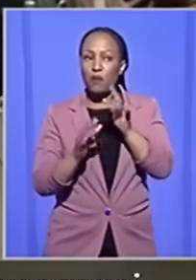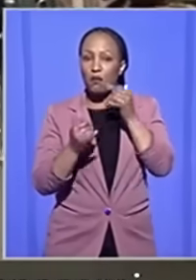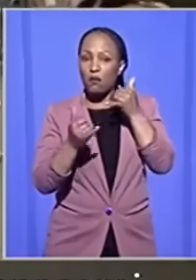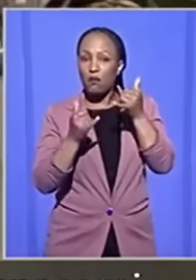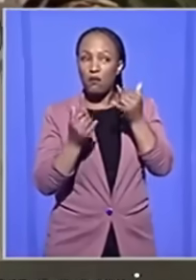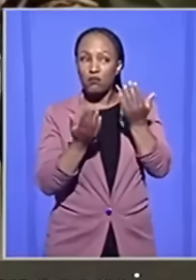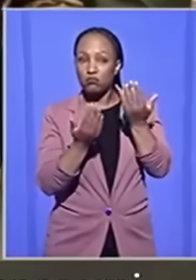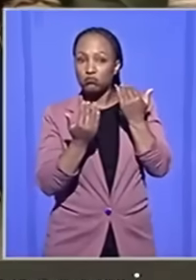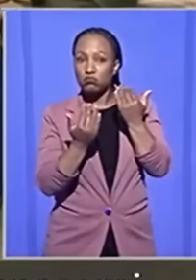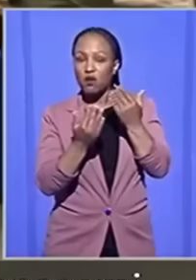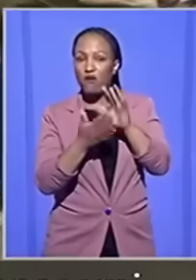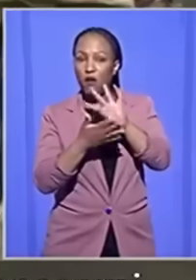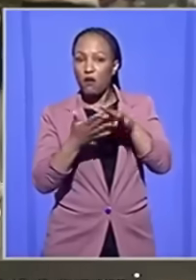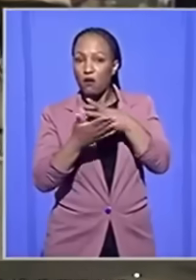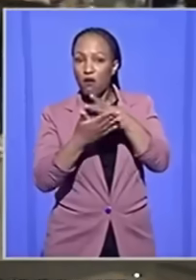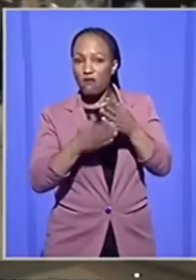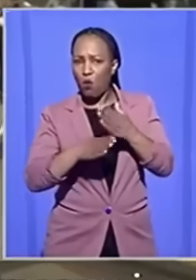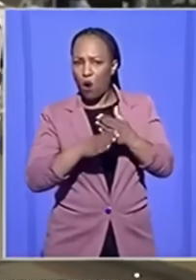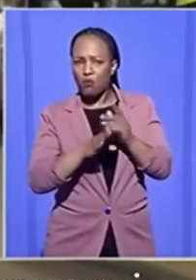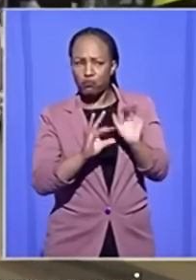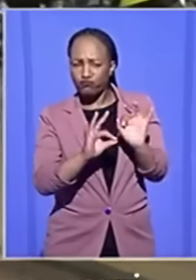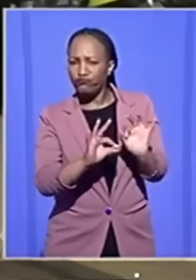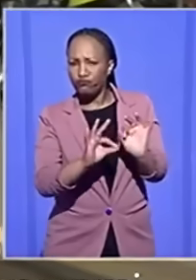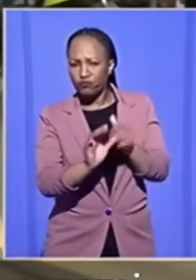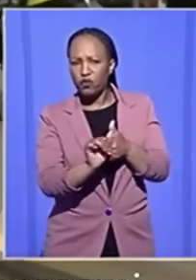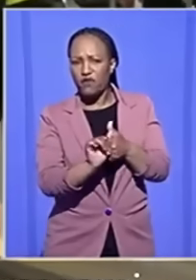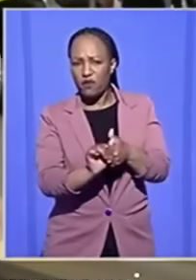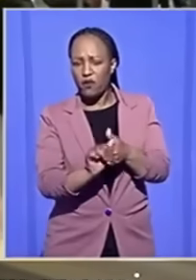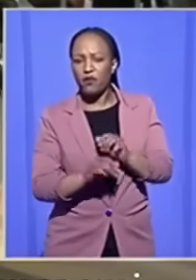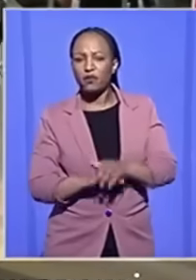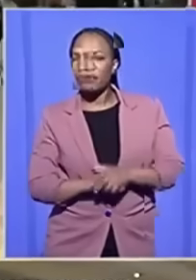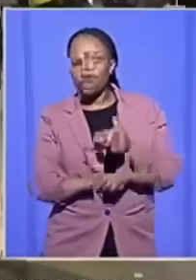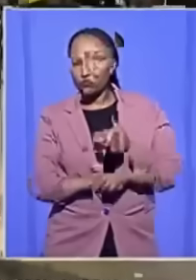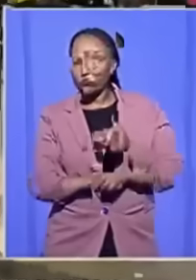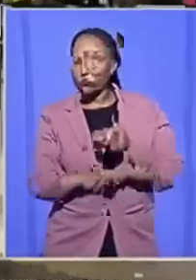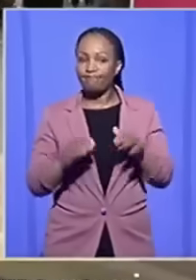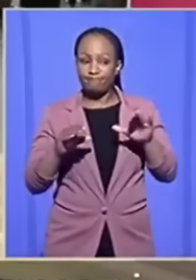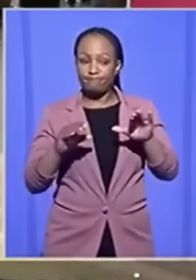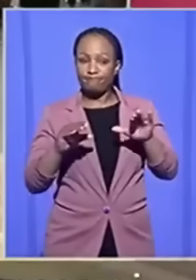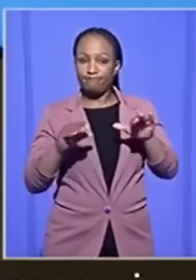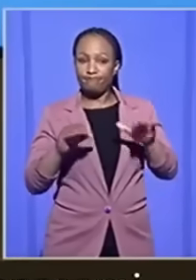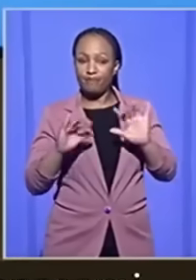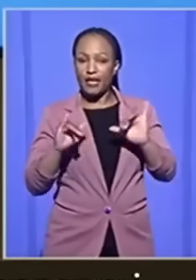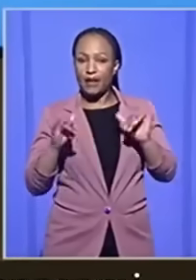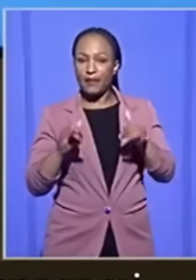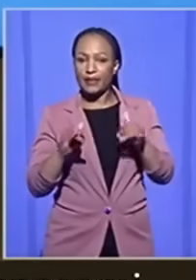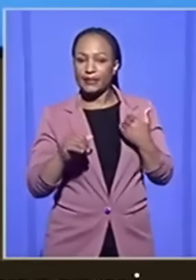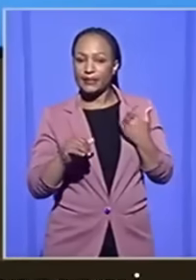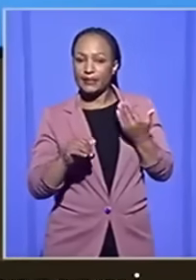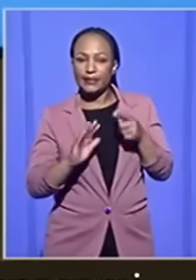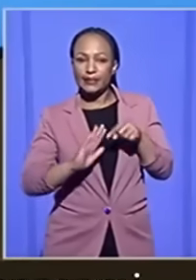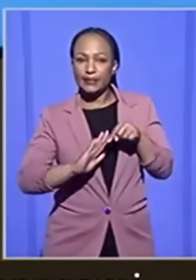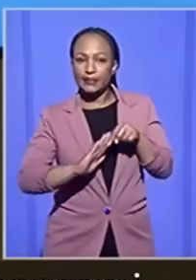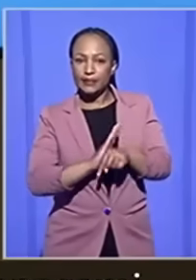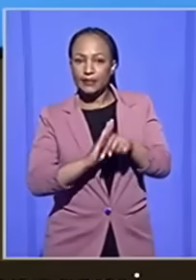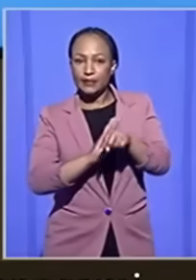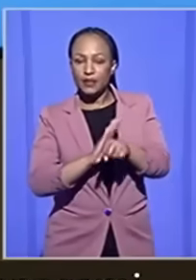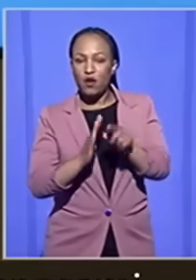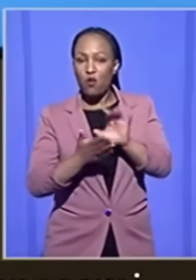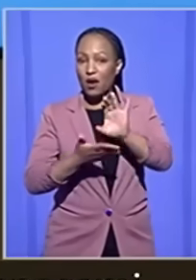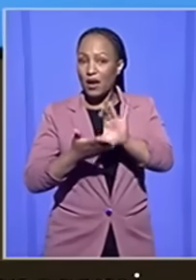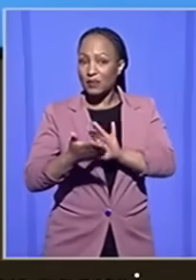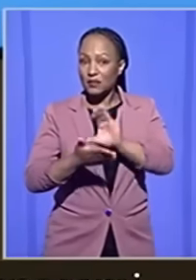o letleletsweng. Setlamo sa re go santse go le gale go ka gore se latlhegetse go le go kae moraga go phimola metsamao ya